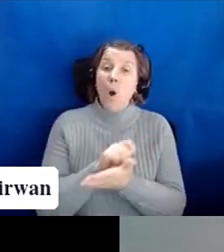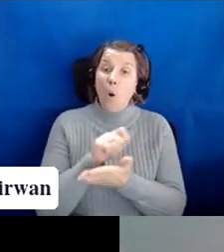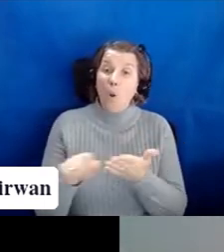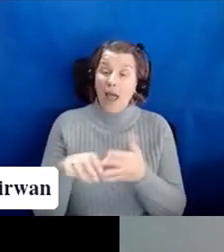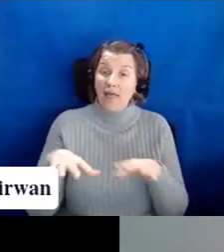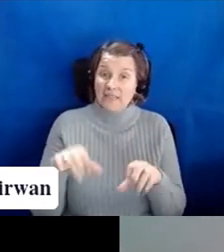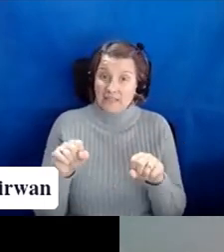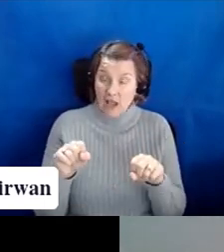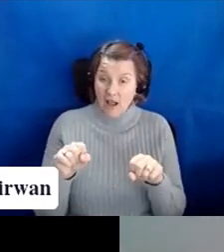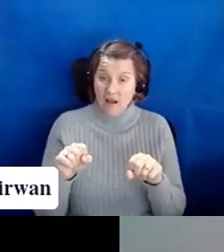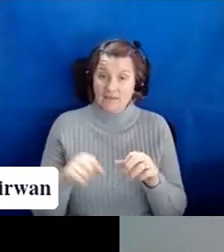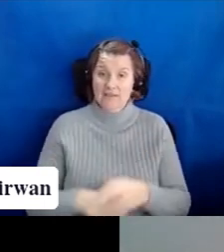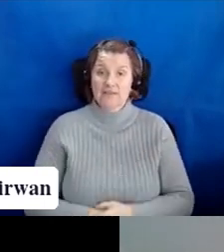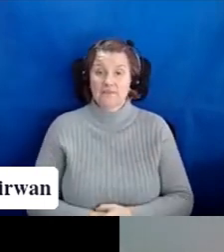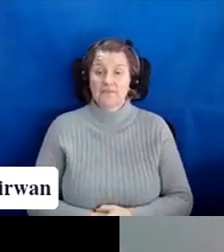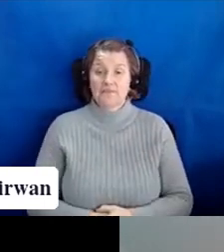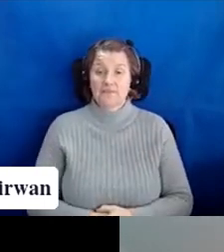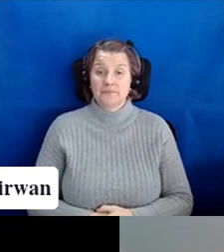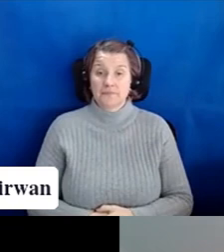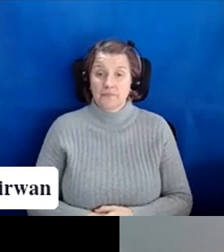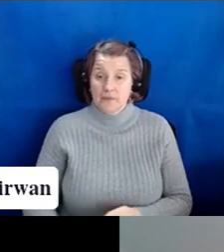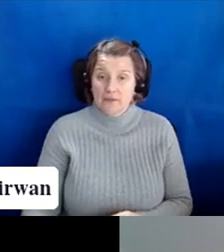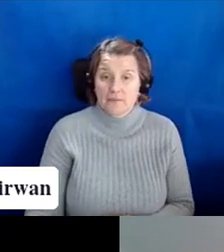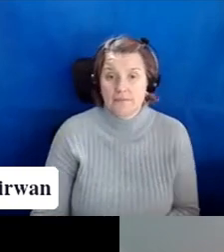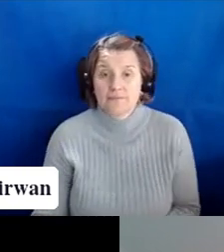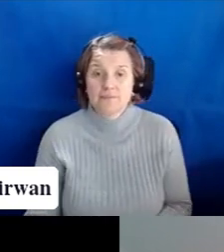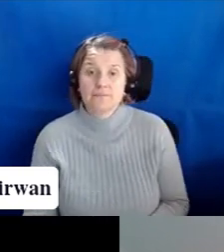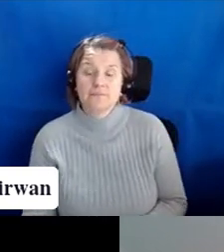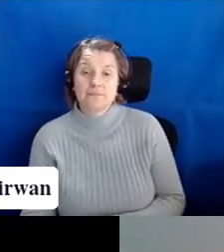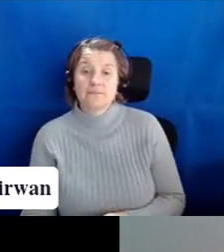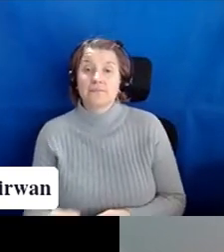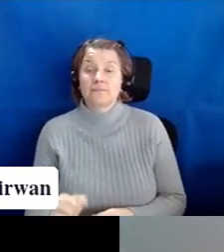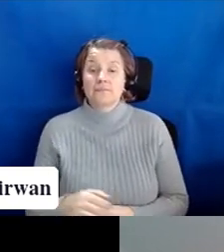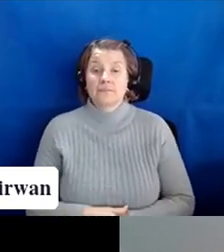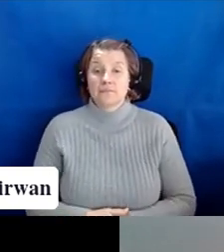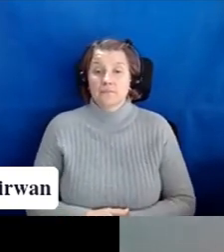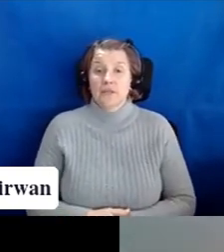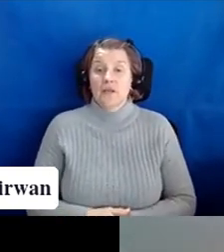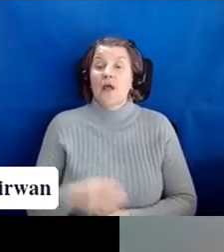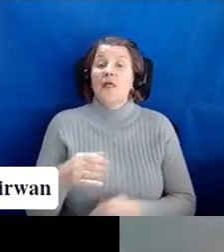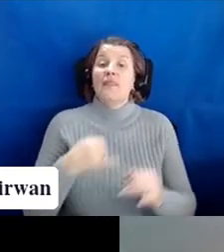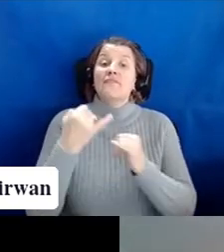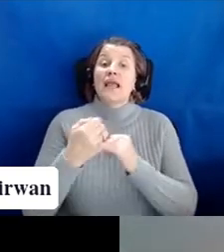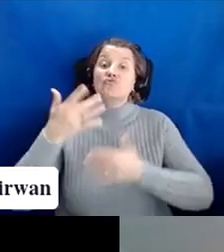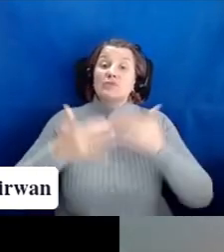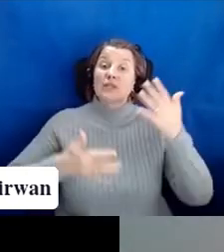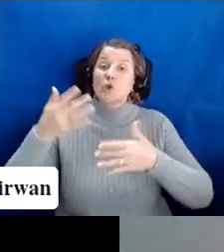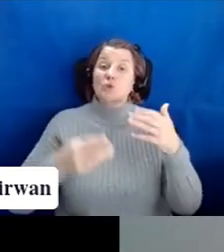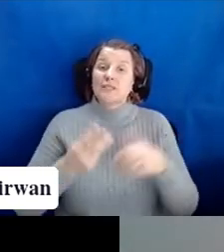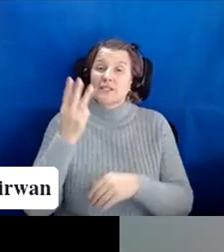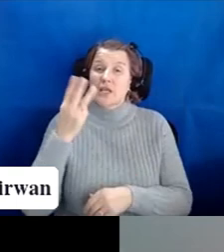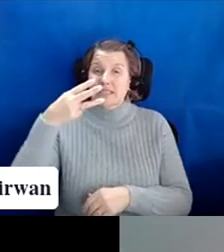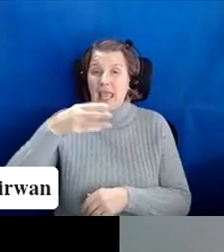support sustainable shift, diversity and equal opportunity that's needed now? And the final result was 38%